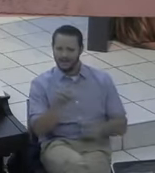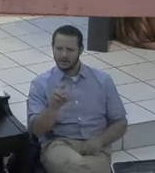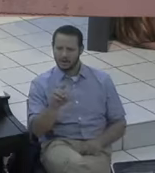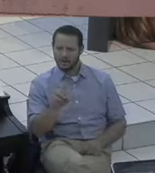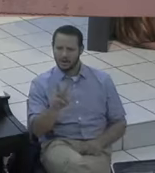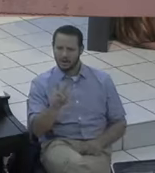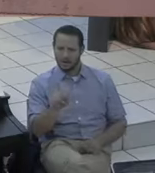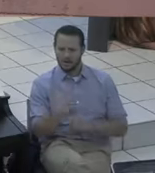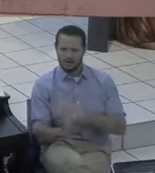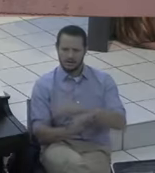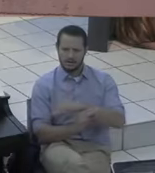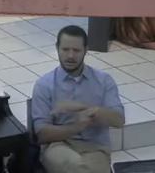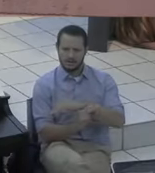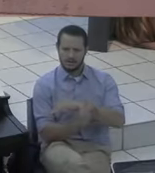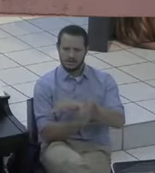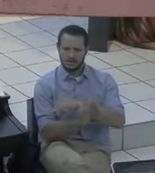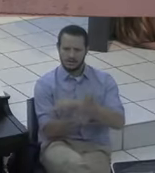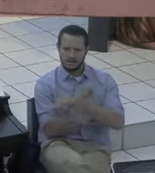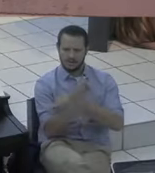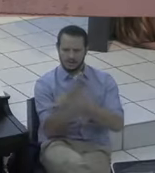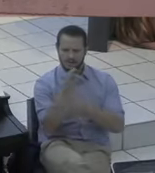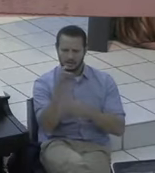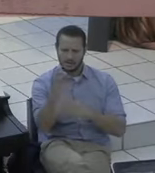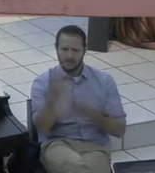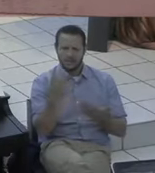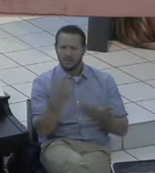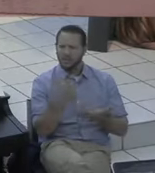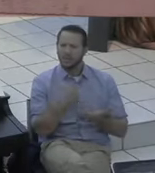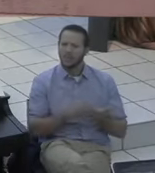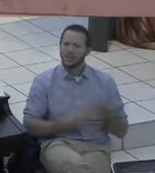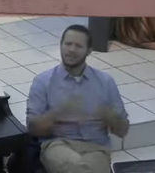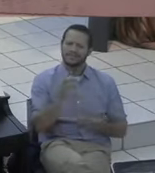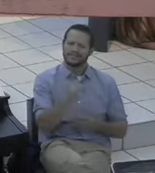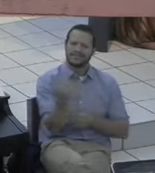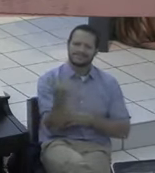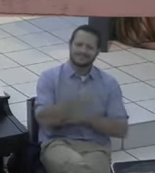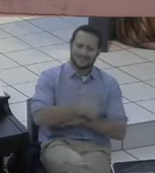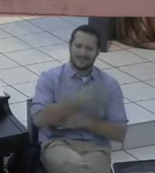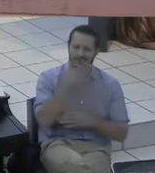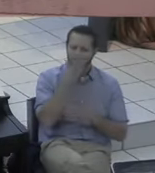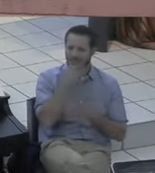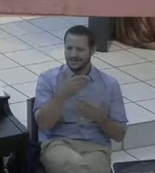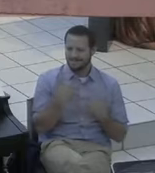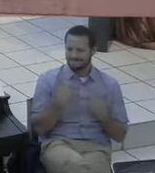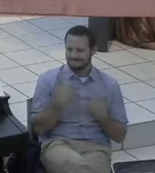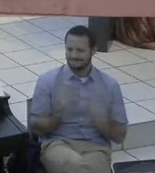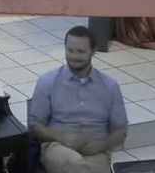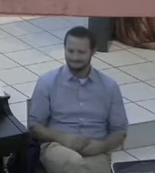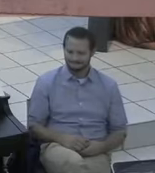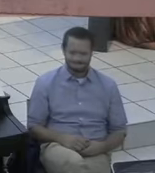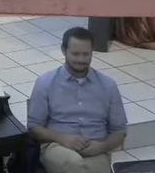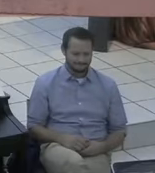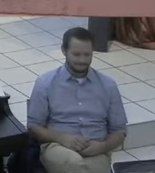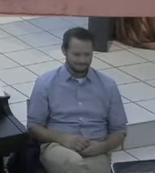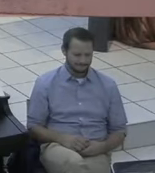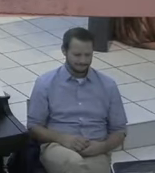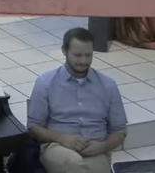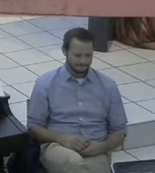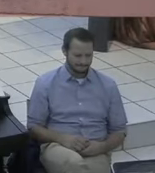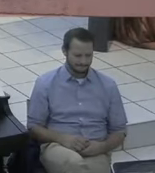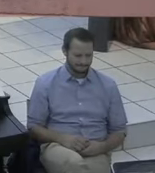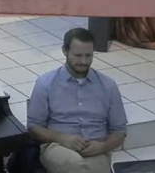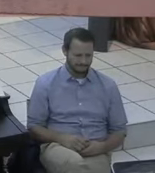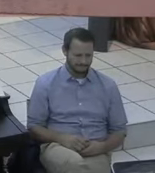and to see God in the dawn and what that day might hold. Vera Nazarene was inspired to action by the